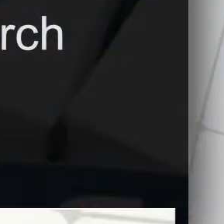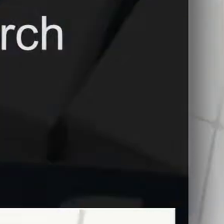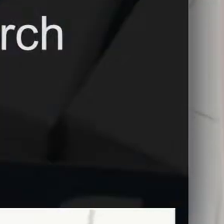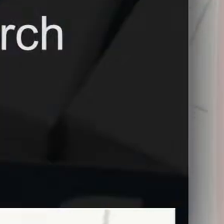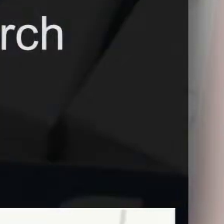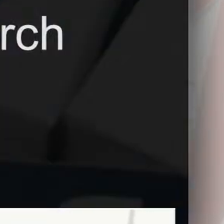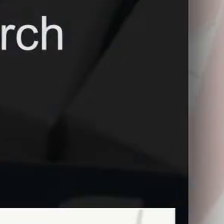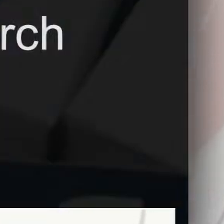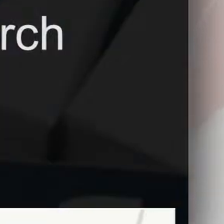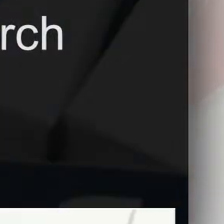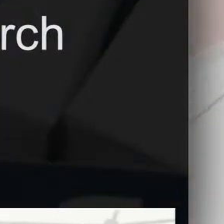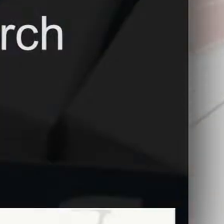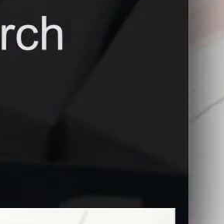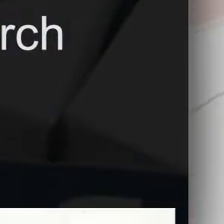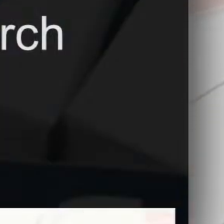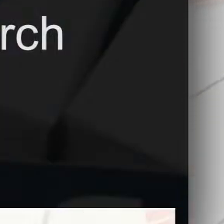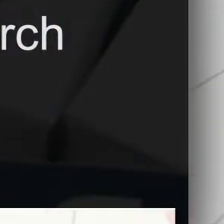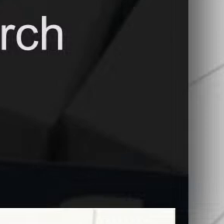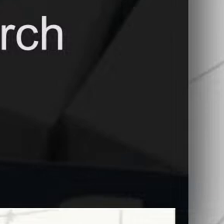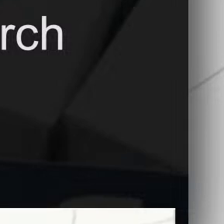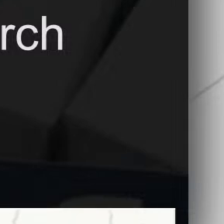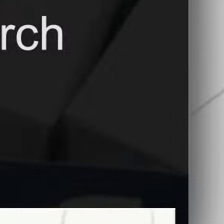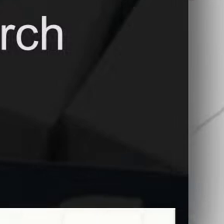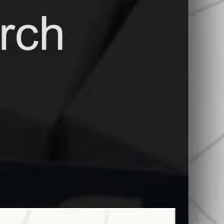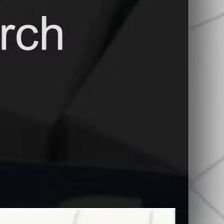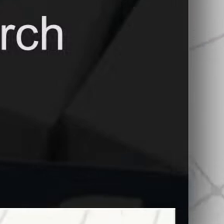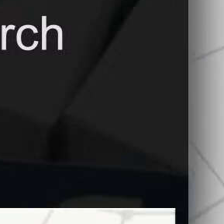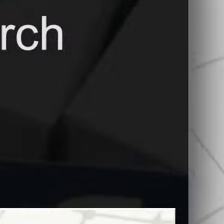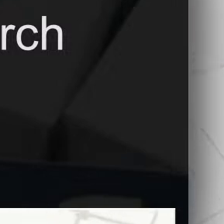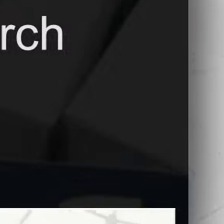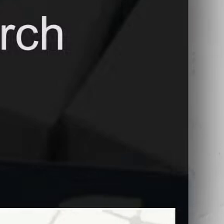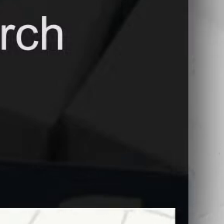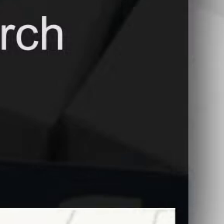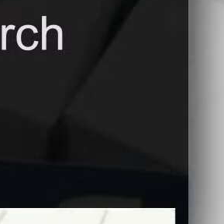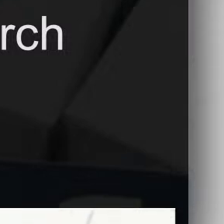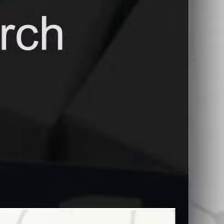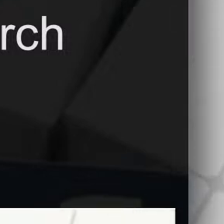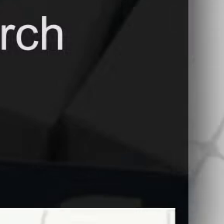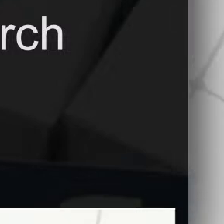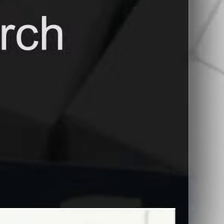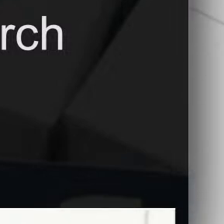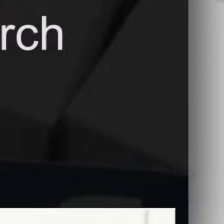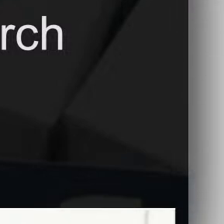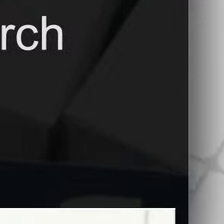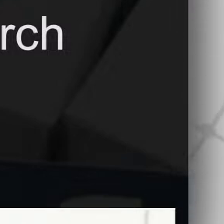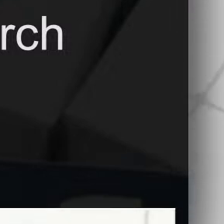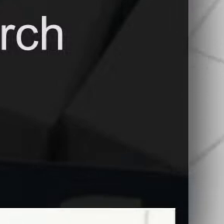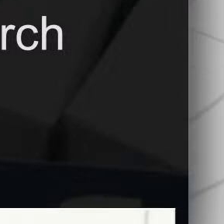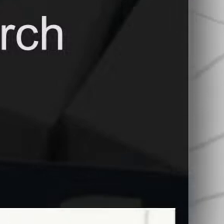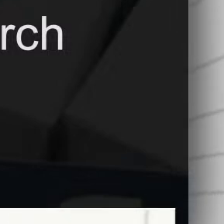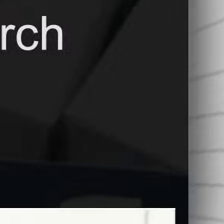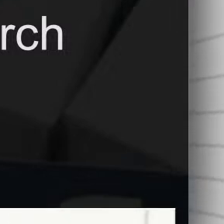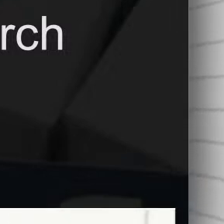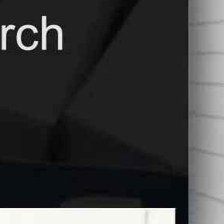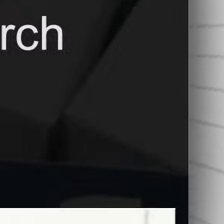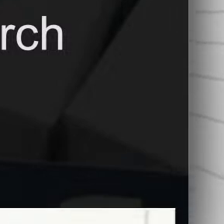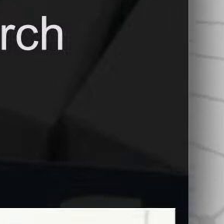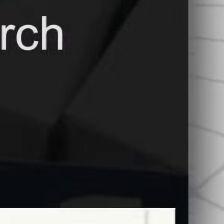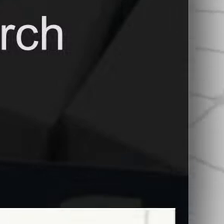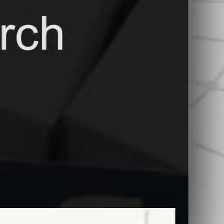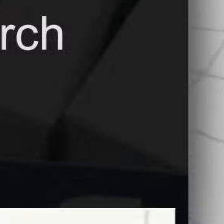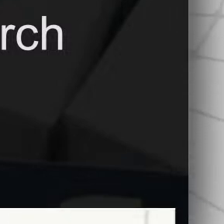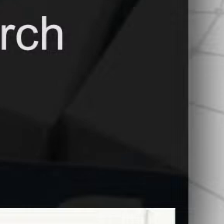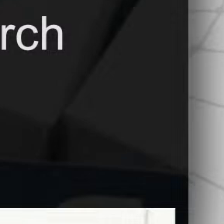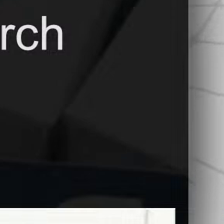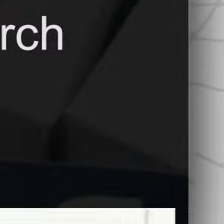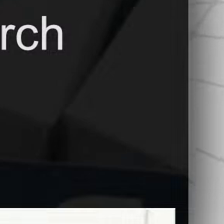is permitted under this article. Now, the Article 33 of the Constitution talks about freedom to seek, receive,